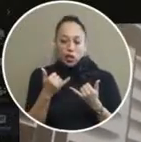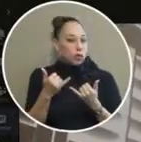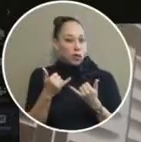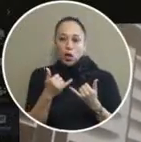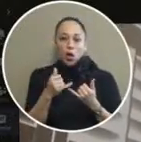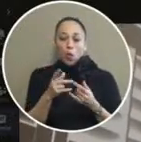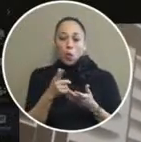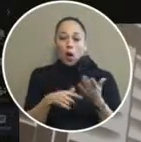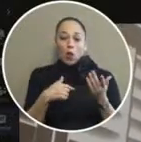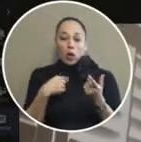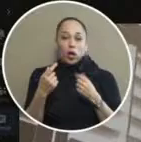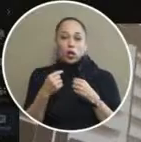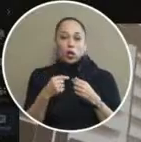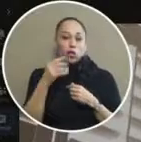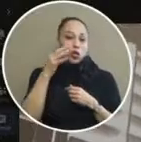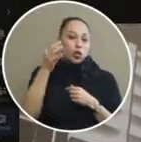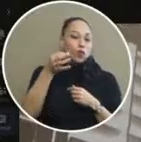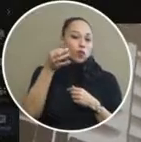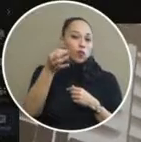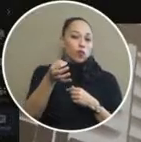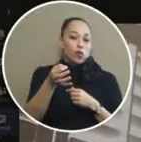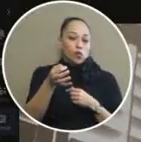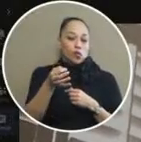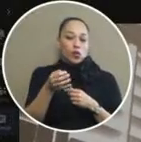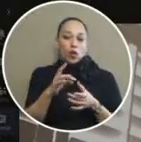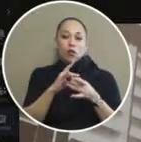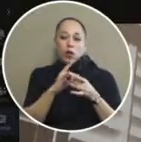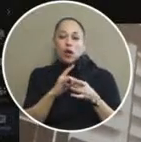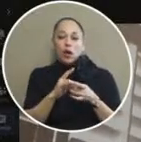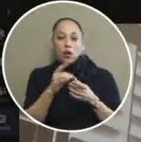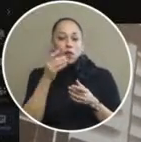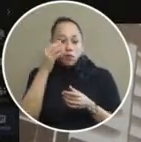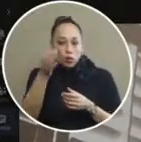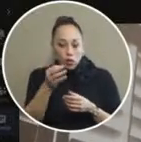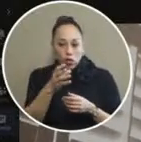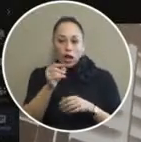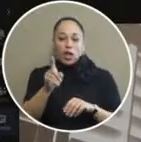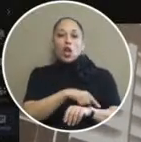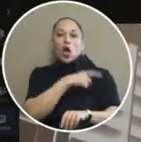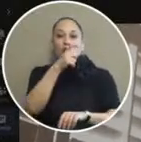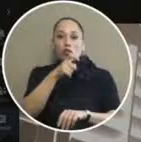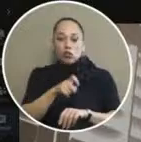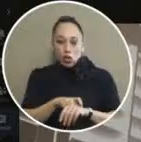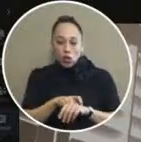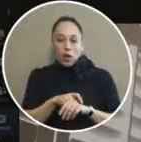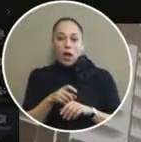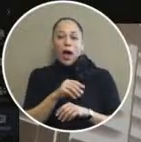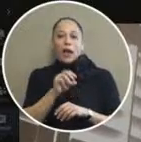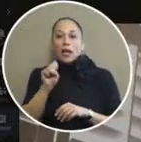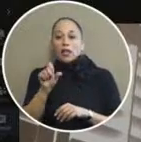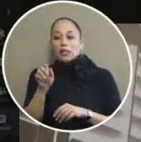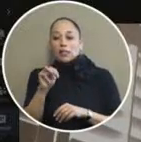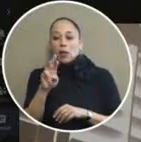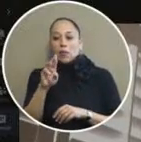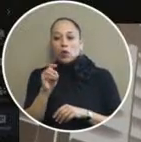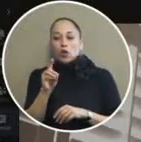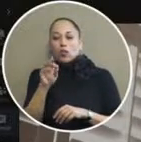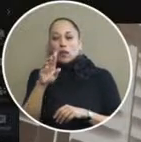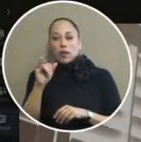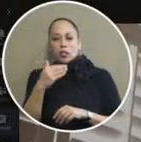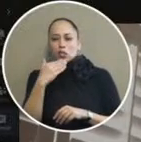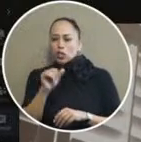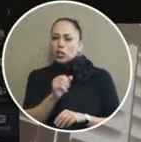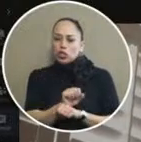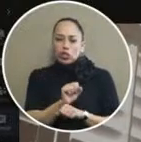what are we going to do in the near term in terms of the future and then the long term. And Sam Rodriguez did a good job of pointing